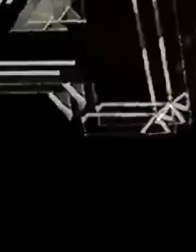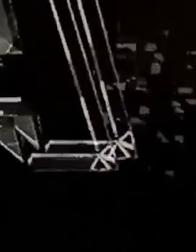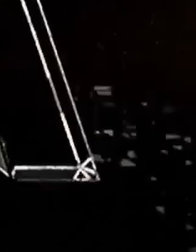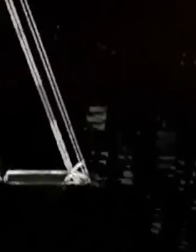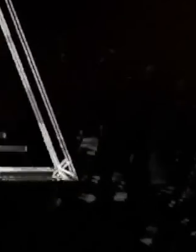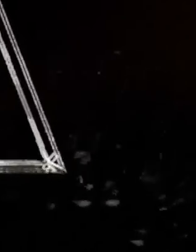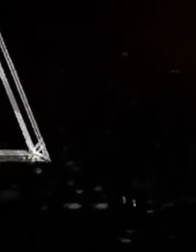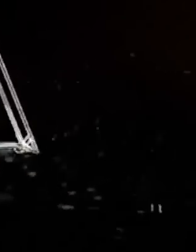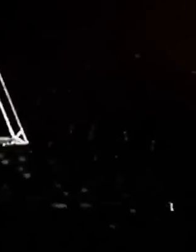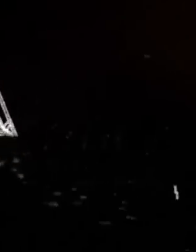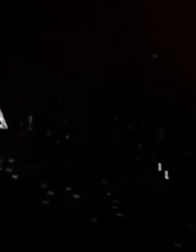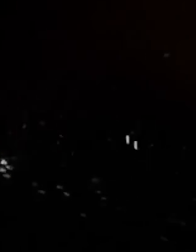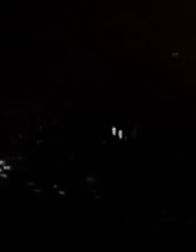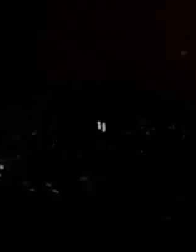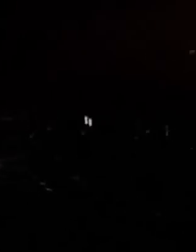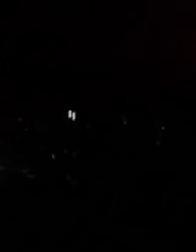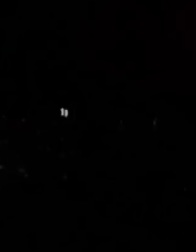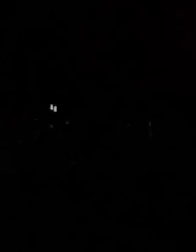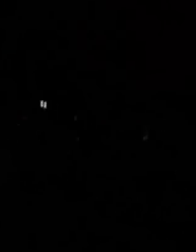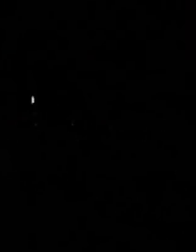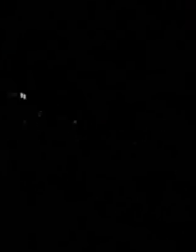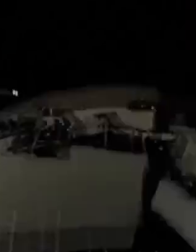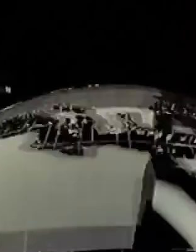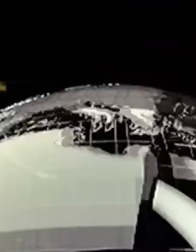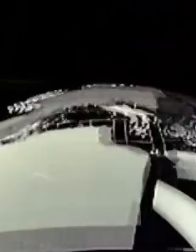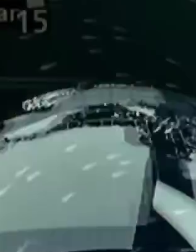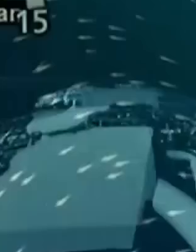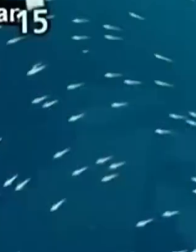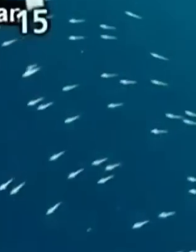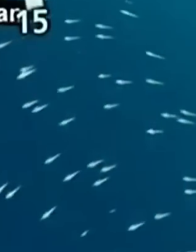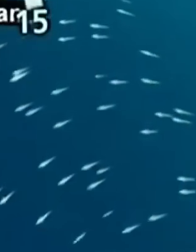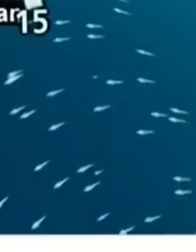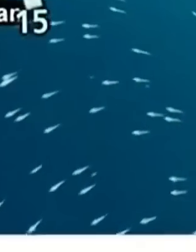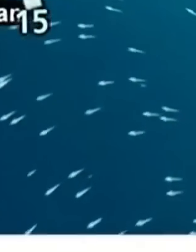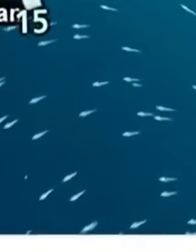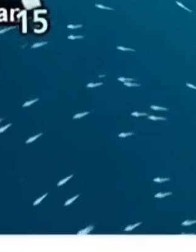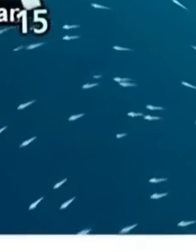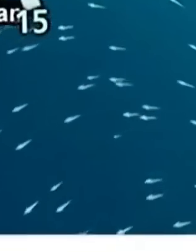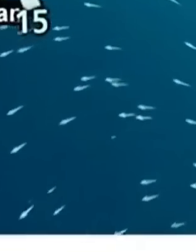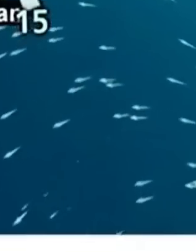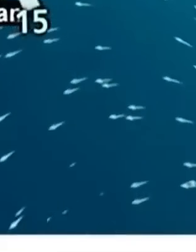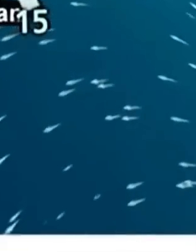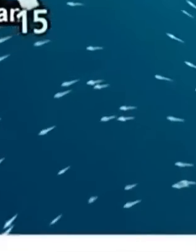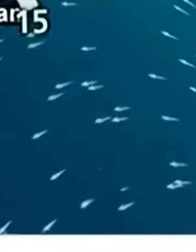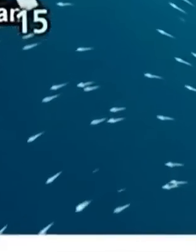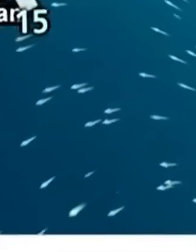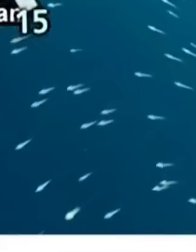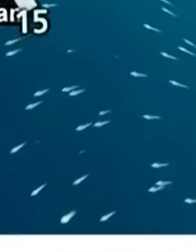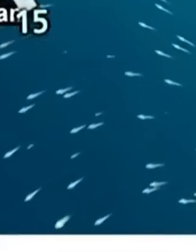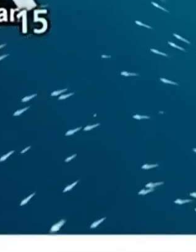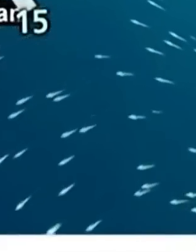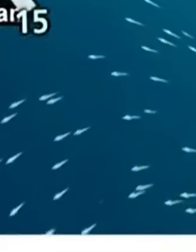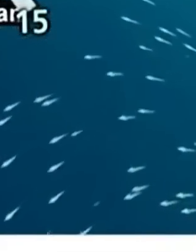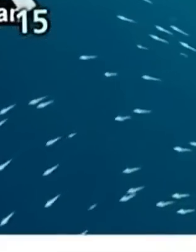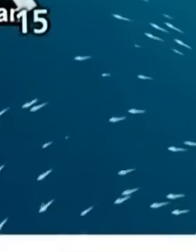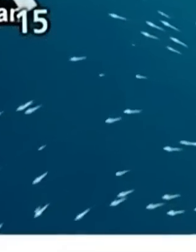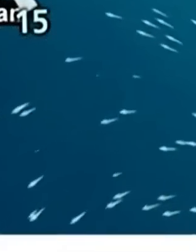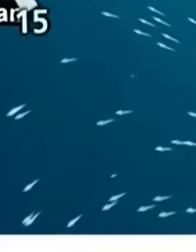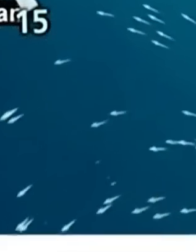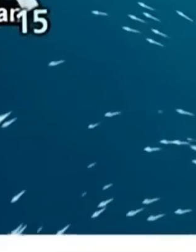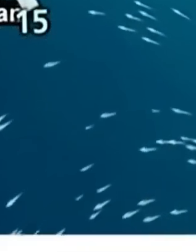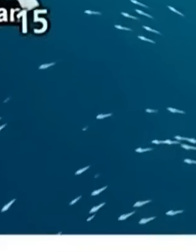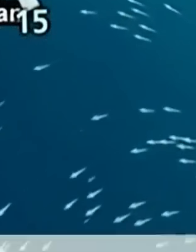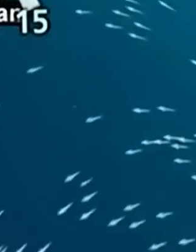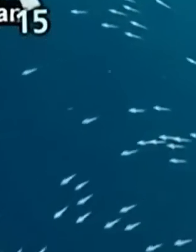Ke go bogile ke me mogaetso madume a re bone ponele pele a maemo a